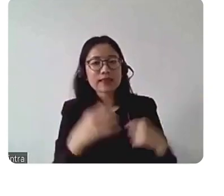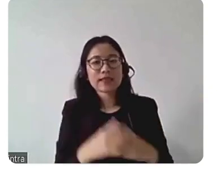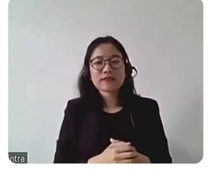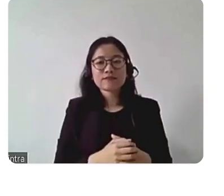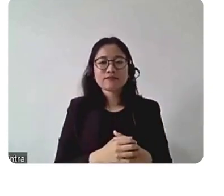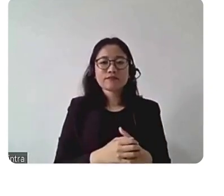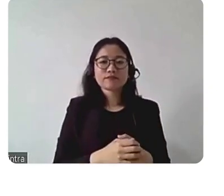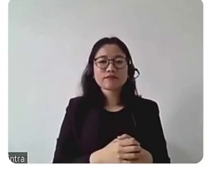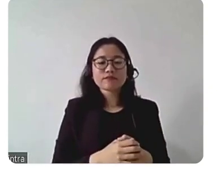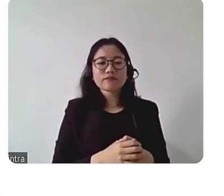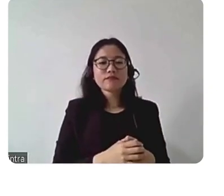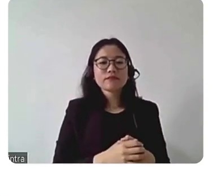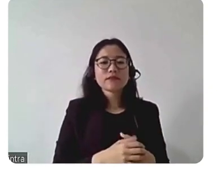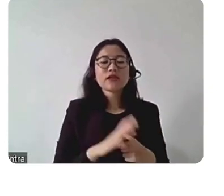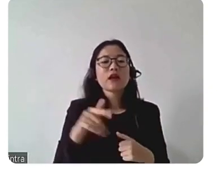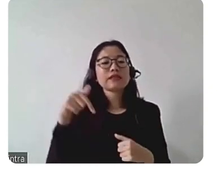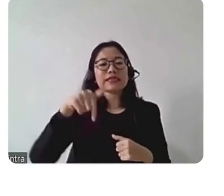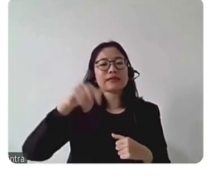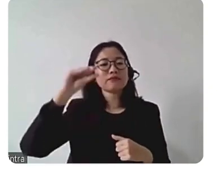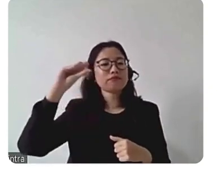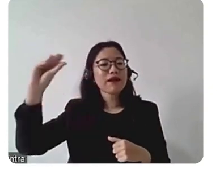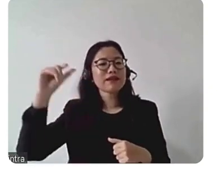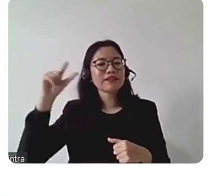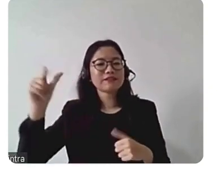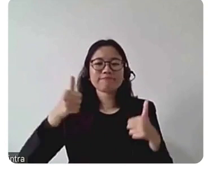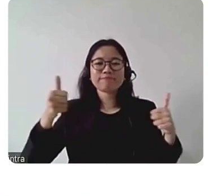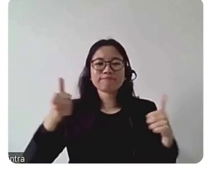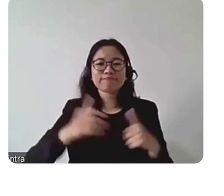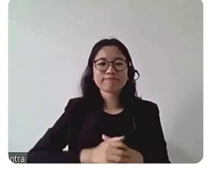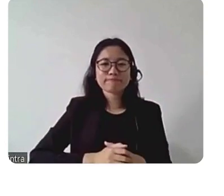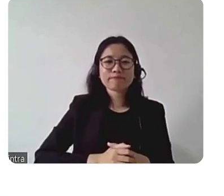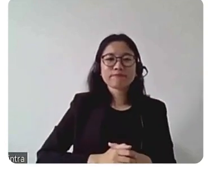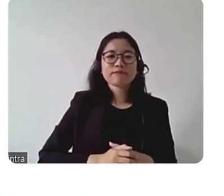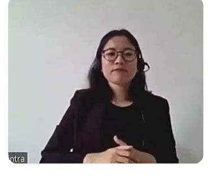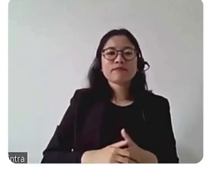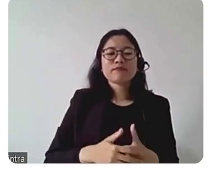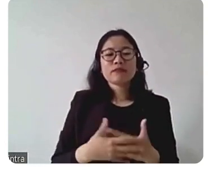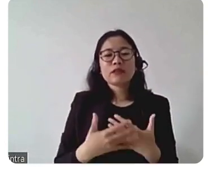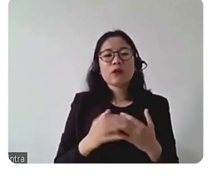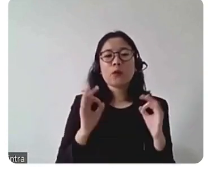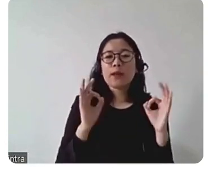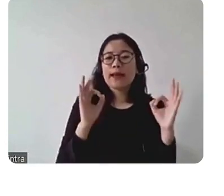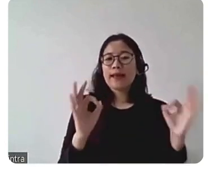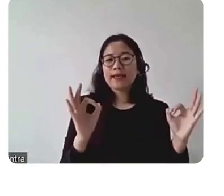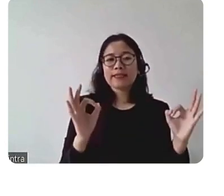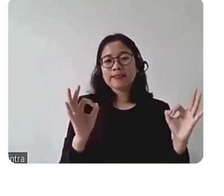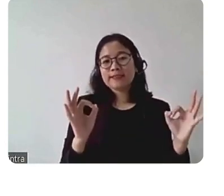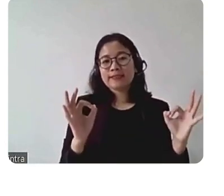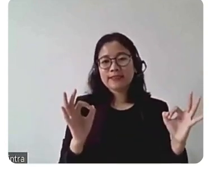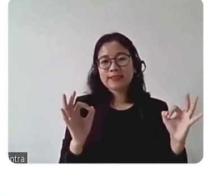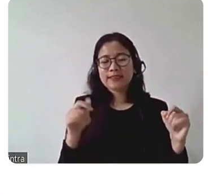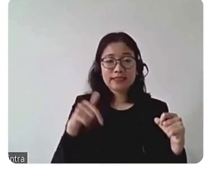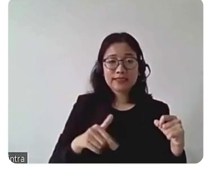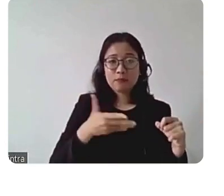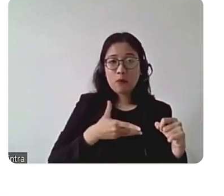very excellent morning actually. Okay, I'd like to start with my